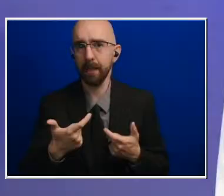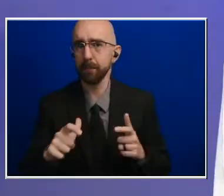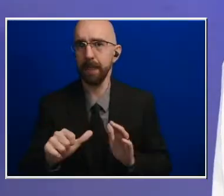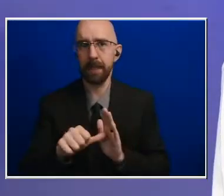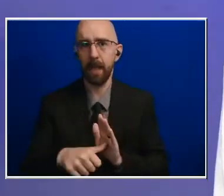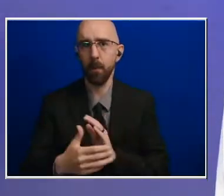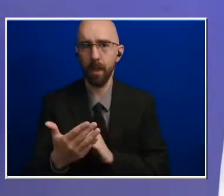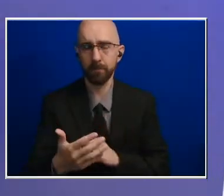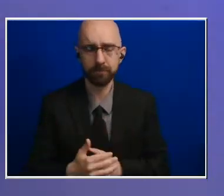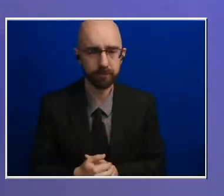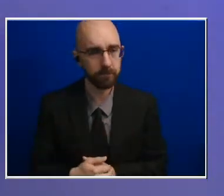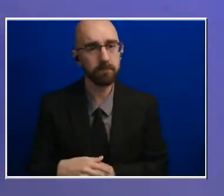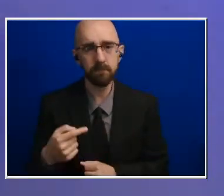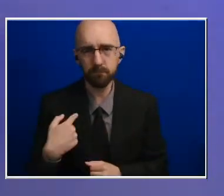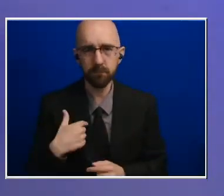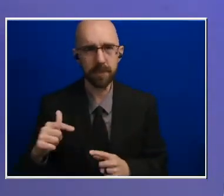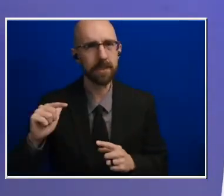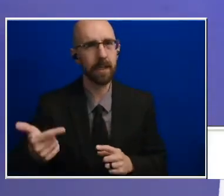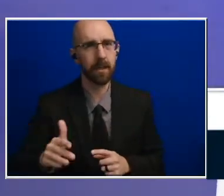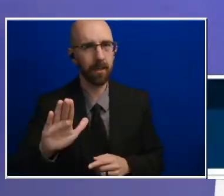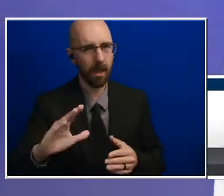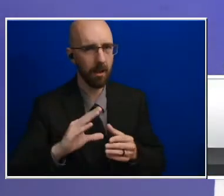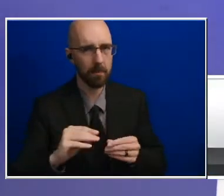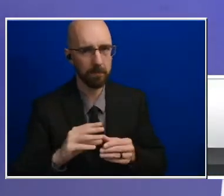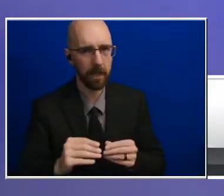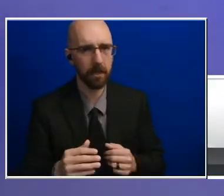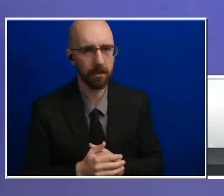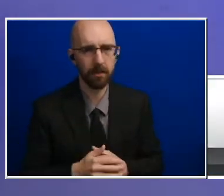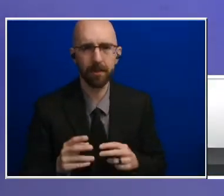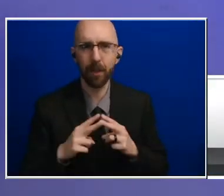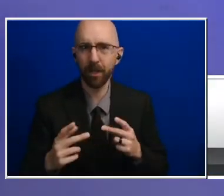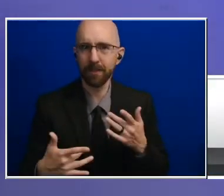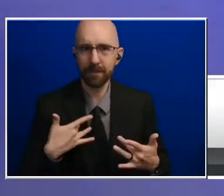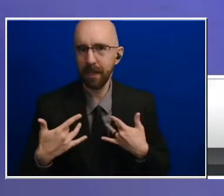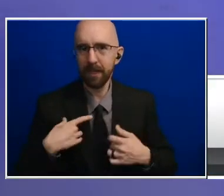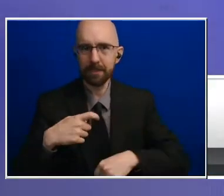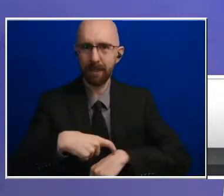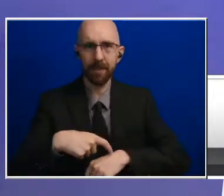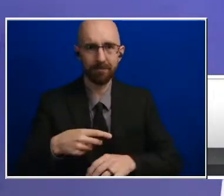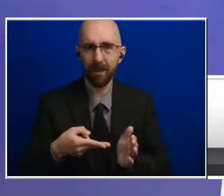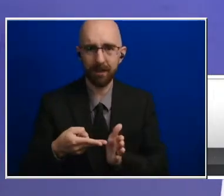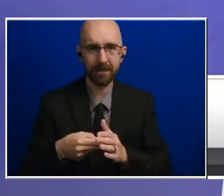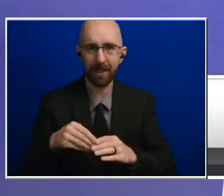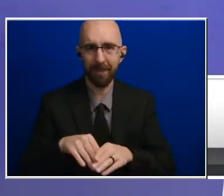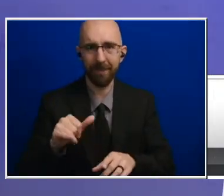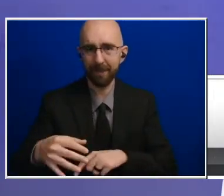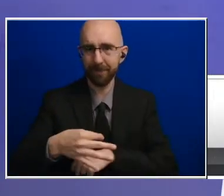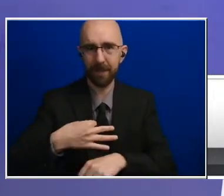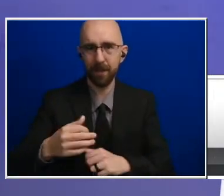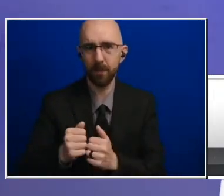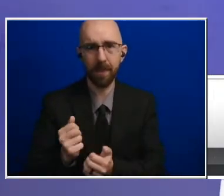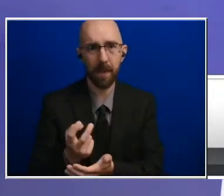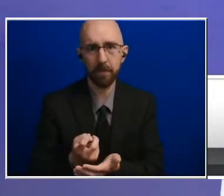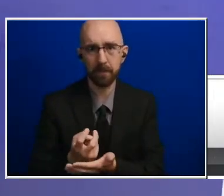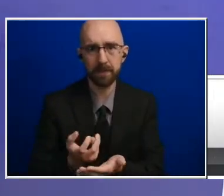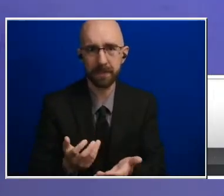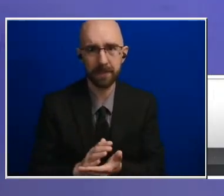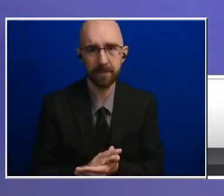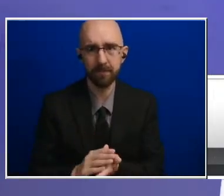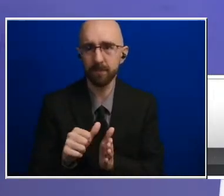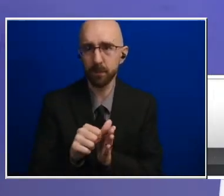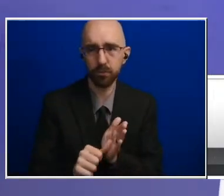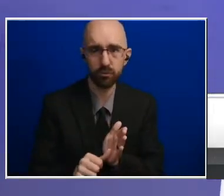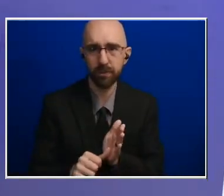would echo what Dr. Ujoa was saying. It's a very exciting time, honestly, in this field with epilepsy surgery